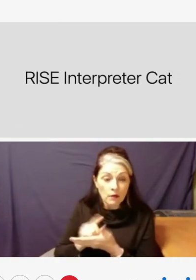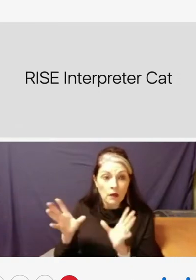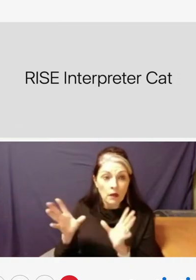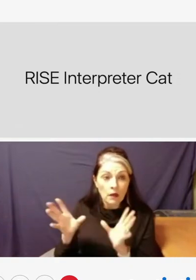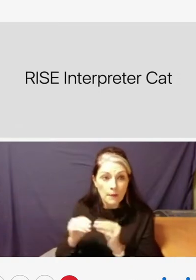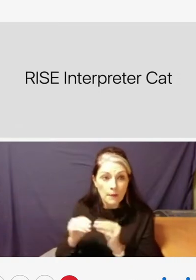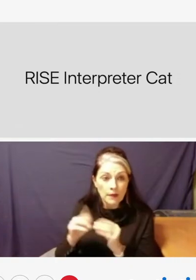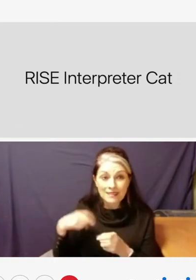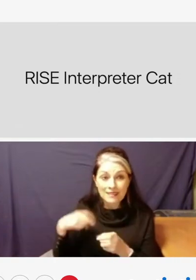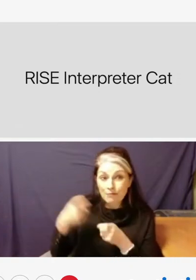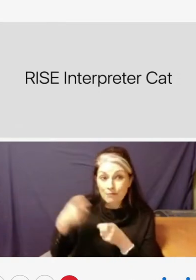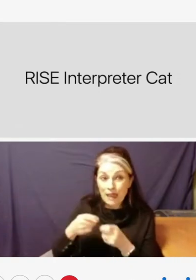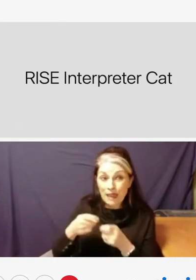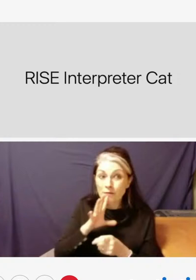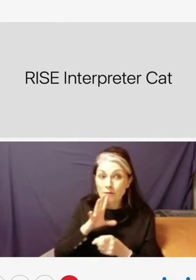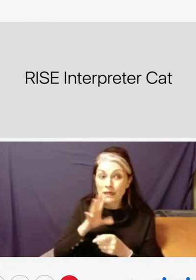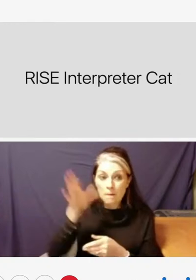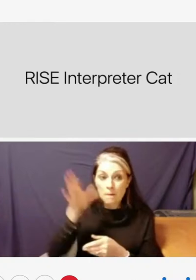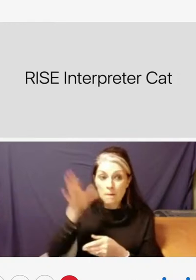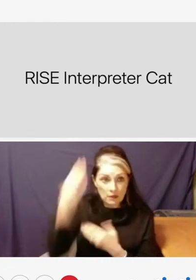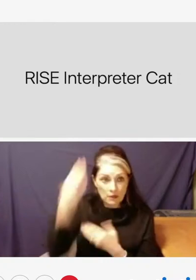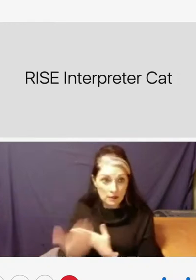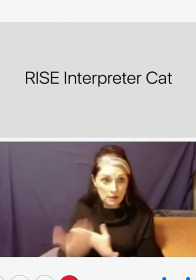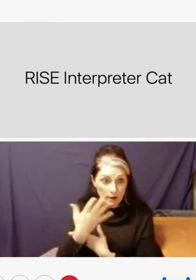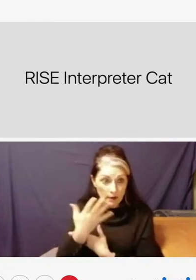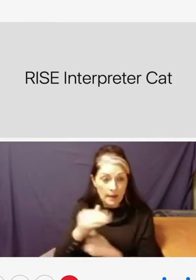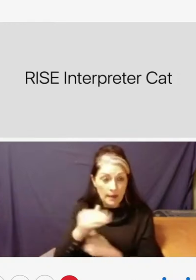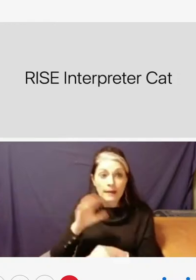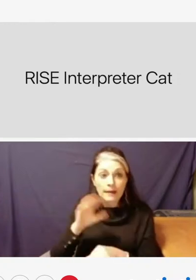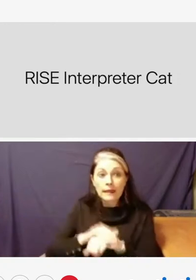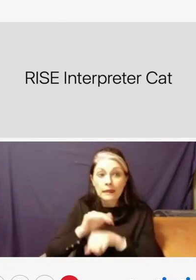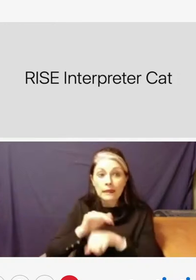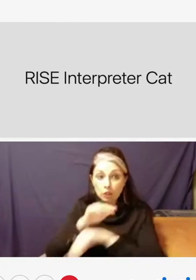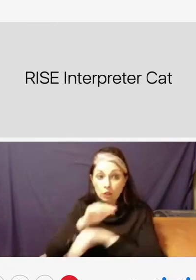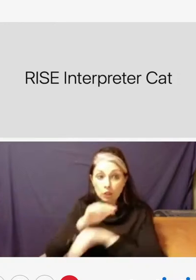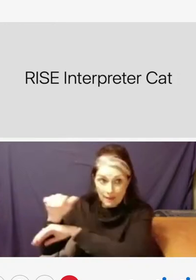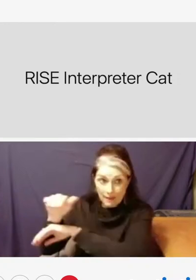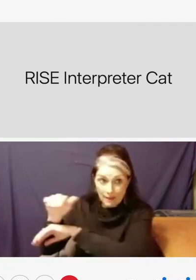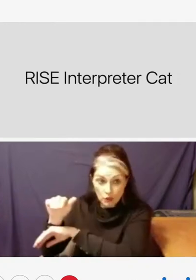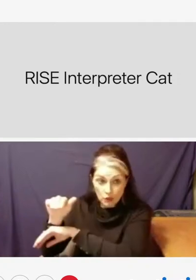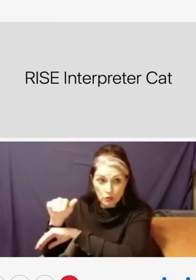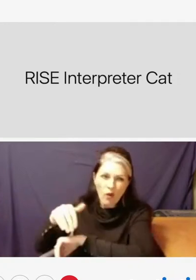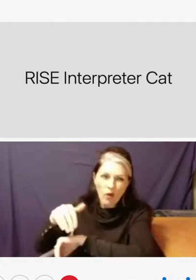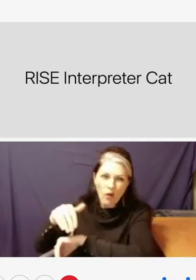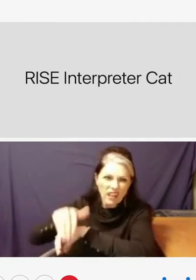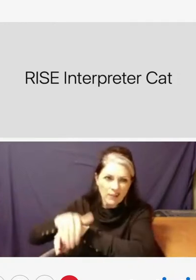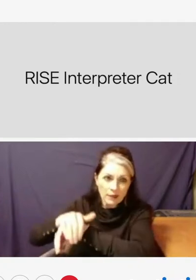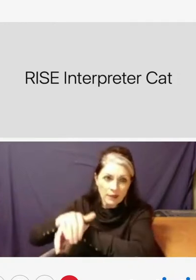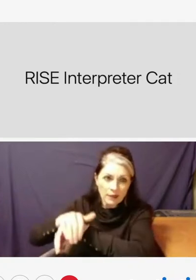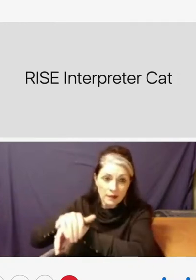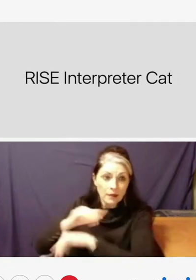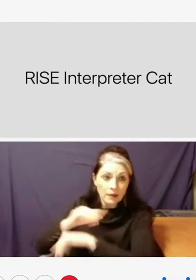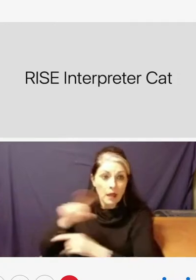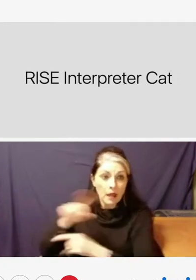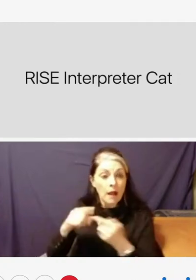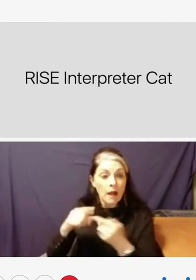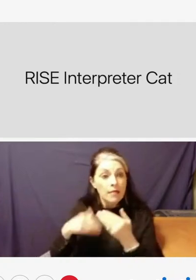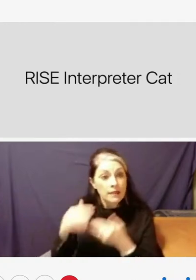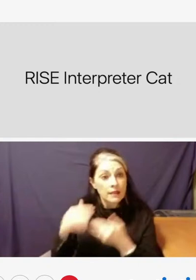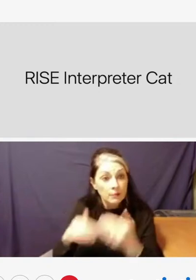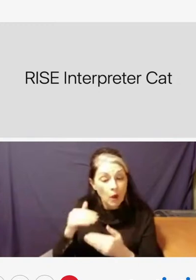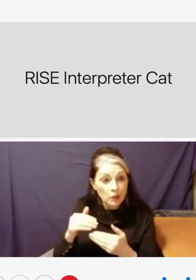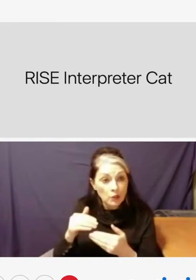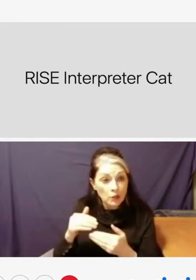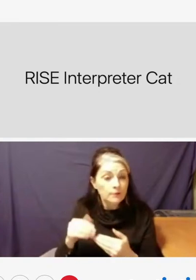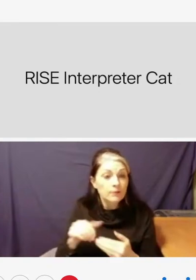morning the english- speaking parents in the afternoon uh or in the evening uh about this process now since we didn't begin I didn't go